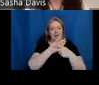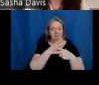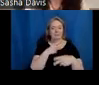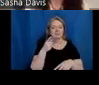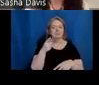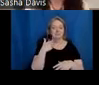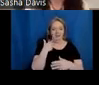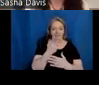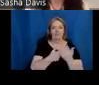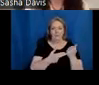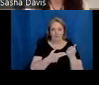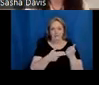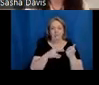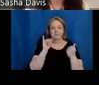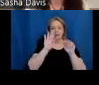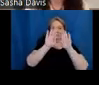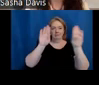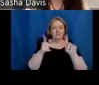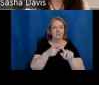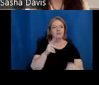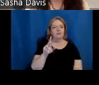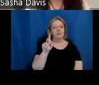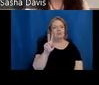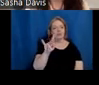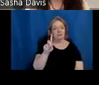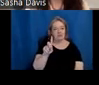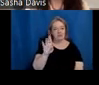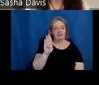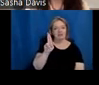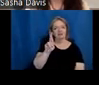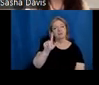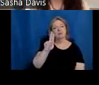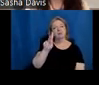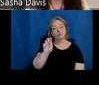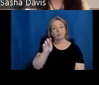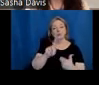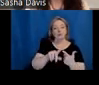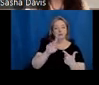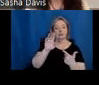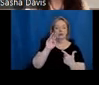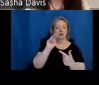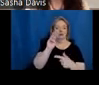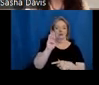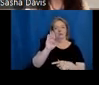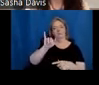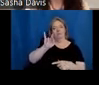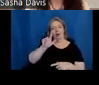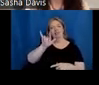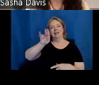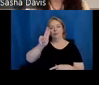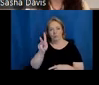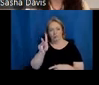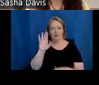and paintings by David Berluc, Marc Chagall, Pablo Picasso, Fernand